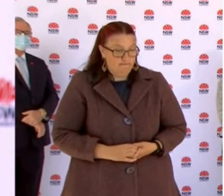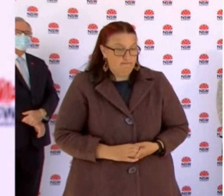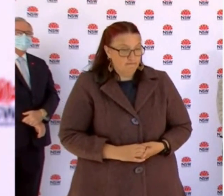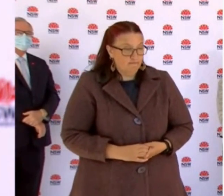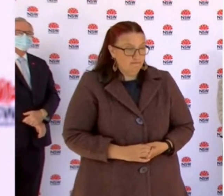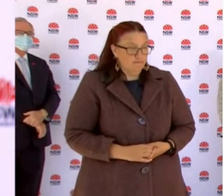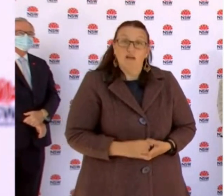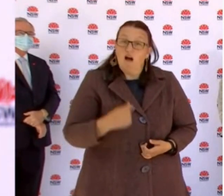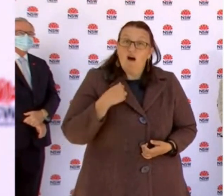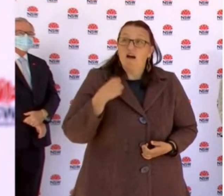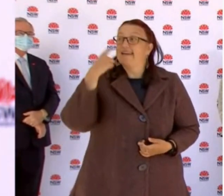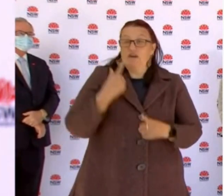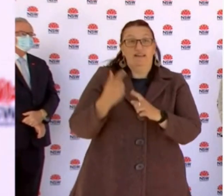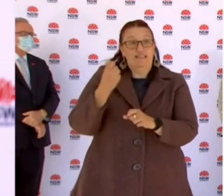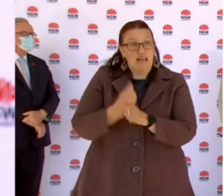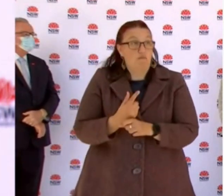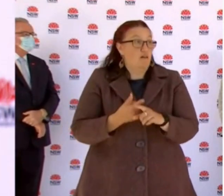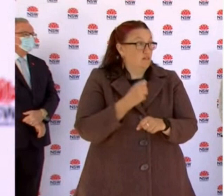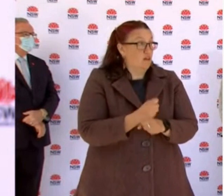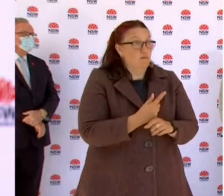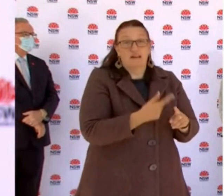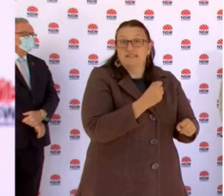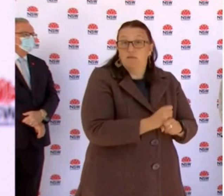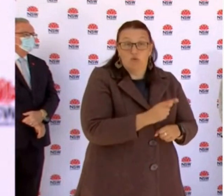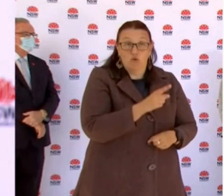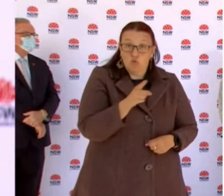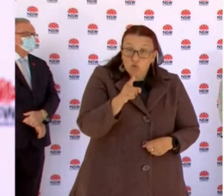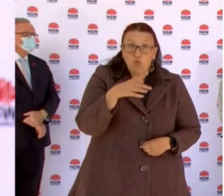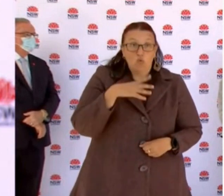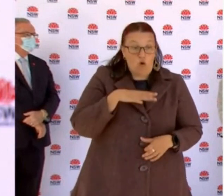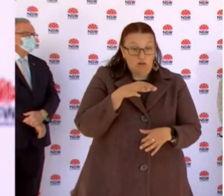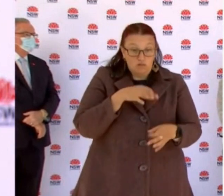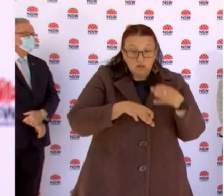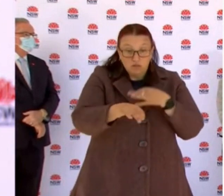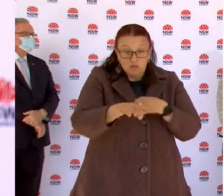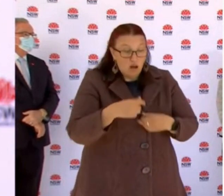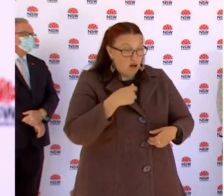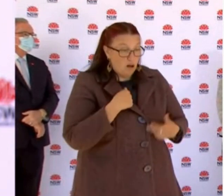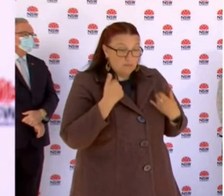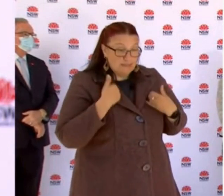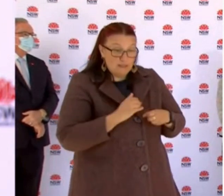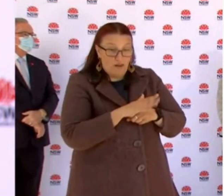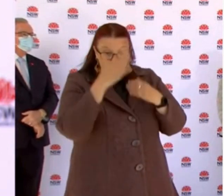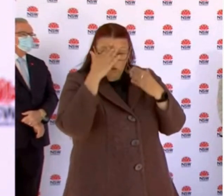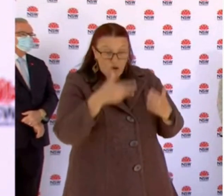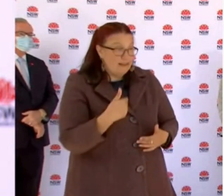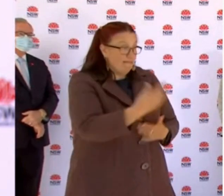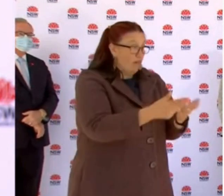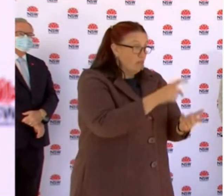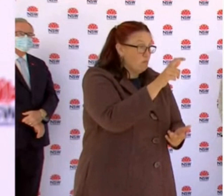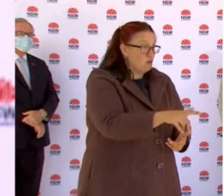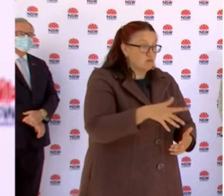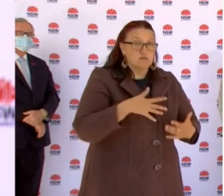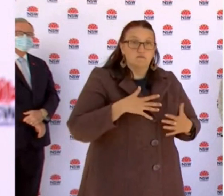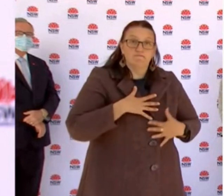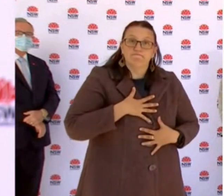things to hear those examples. None of us want to be in a situation where we're giving the virus to those closest to us, and that's why